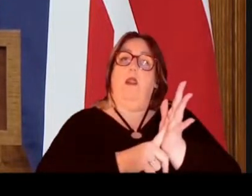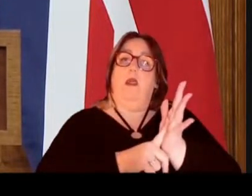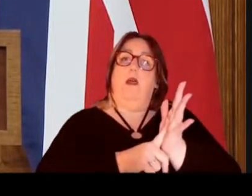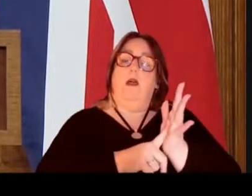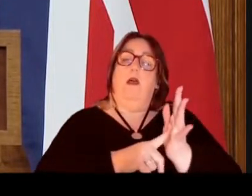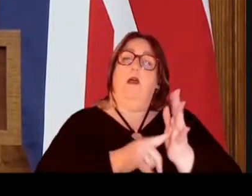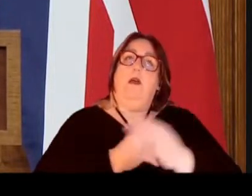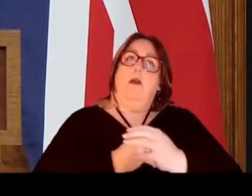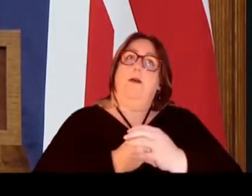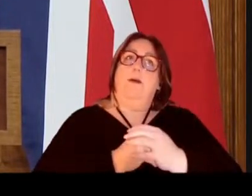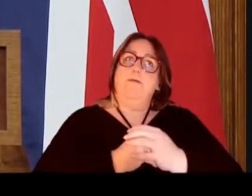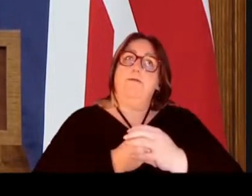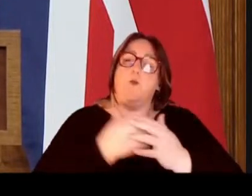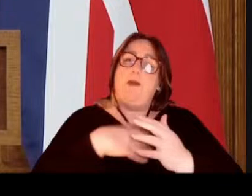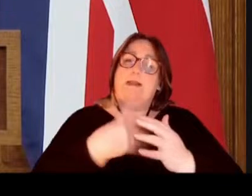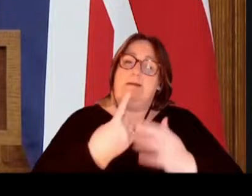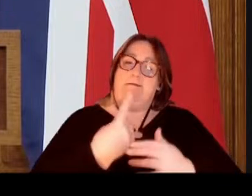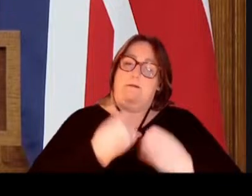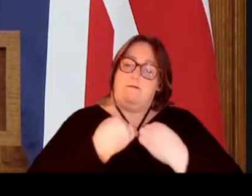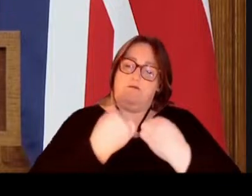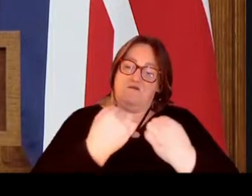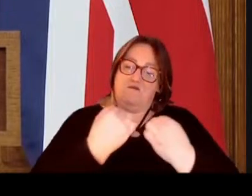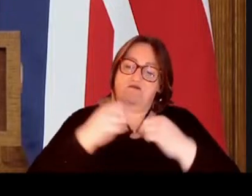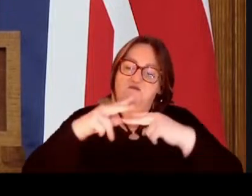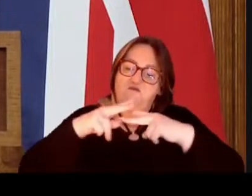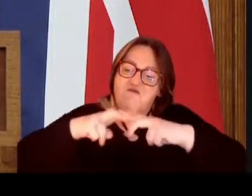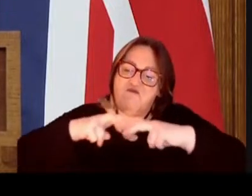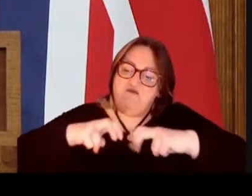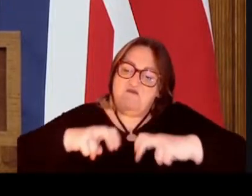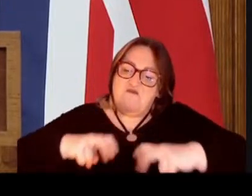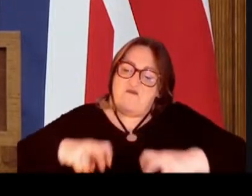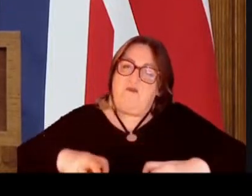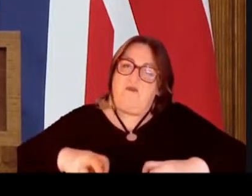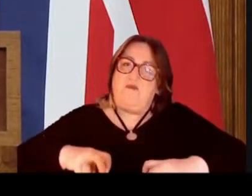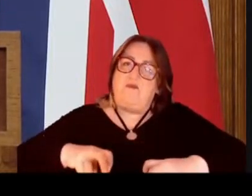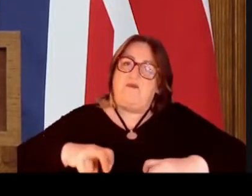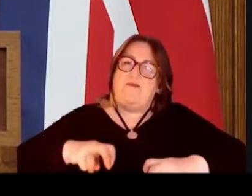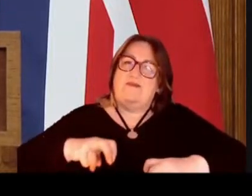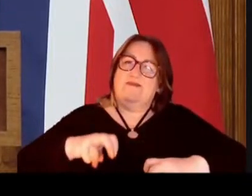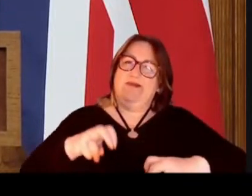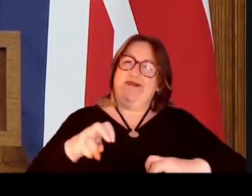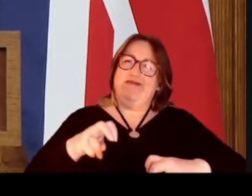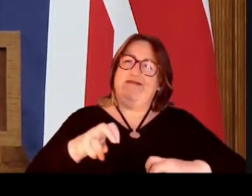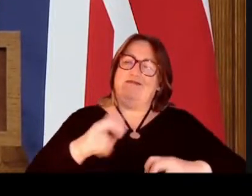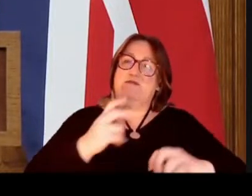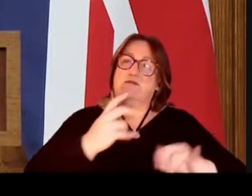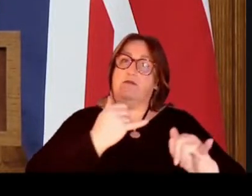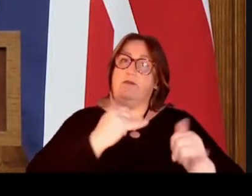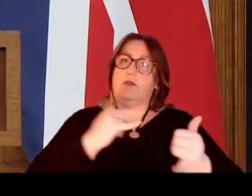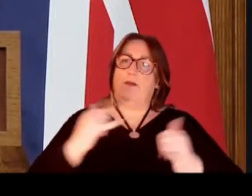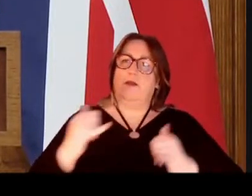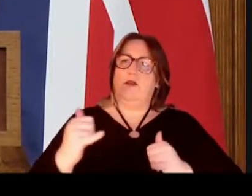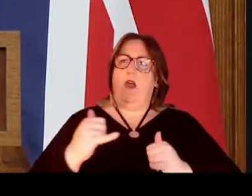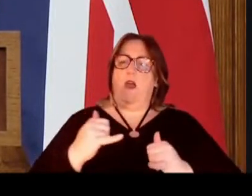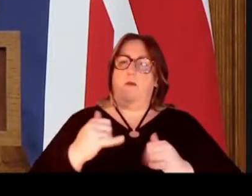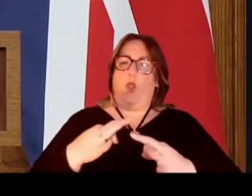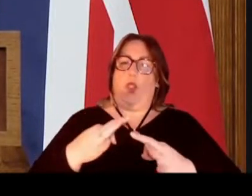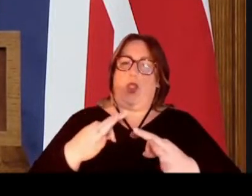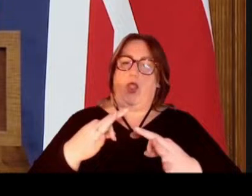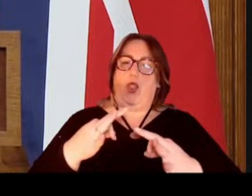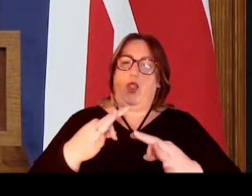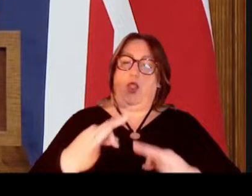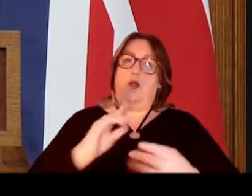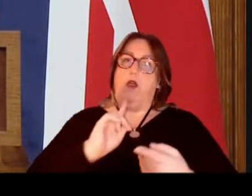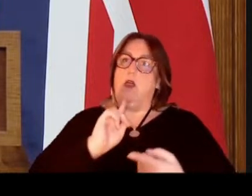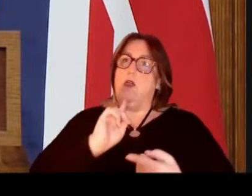wagons, that does not react until justice is either hard won by campaigners or until appalling